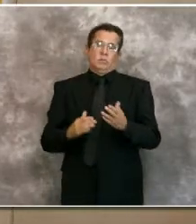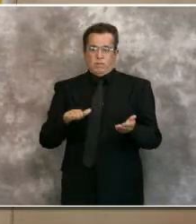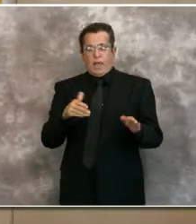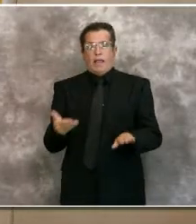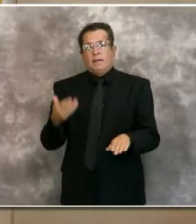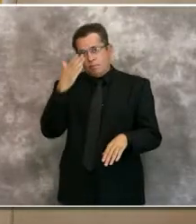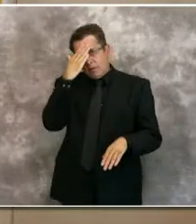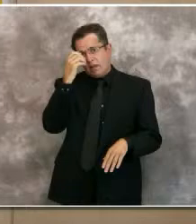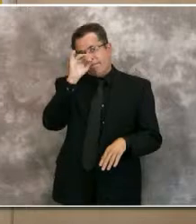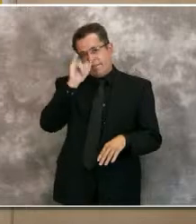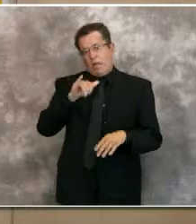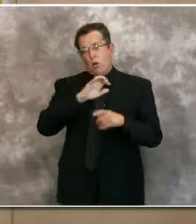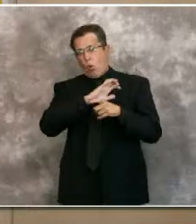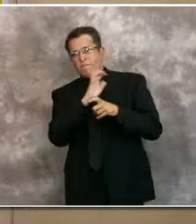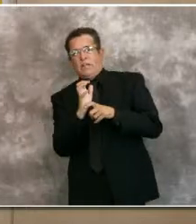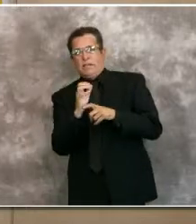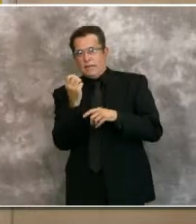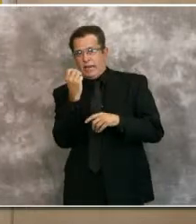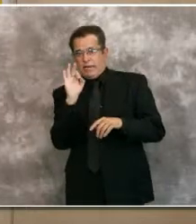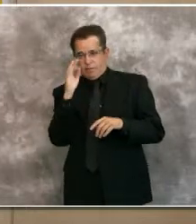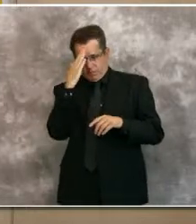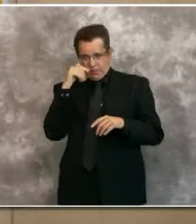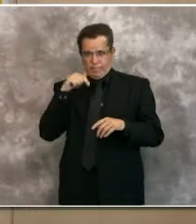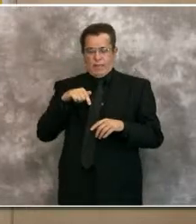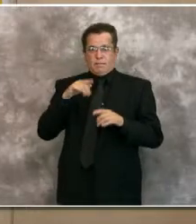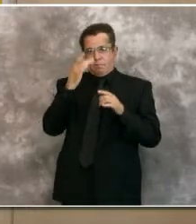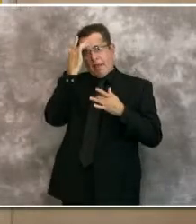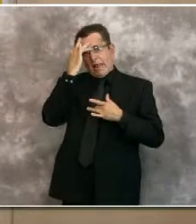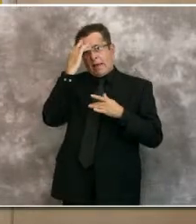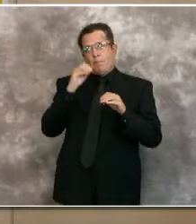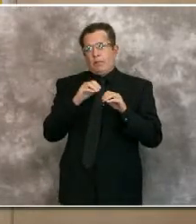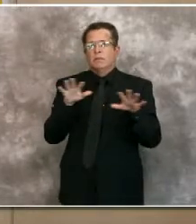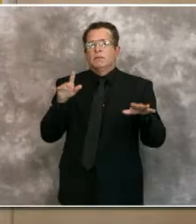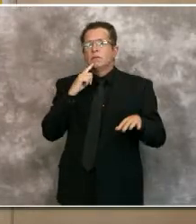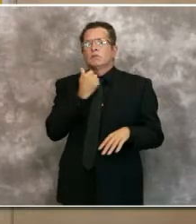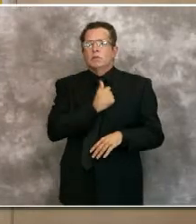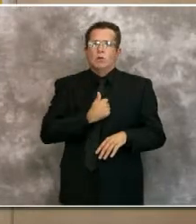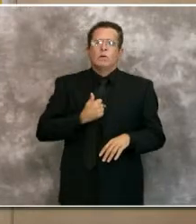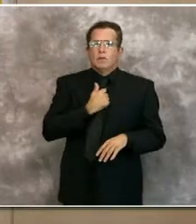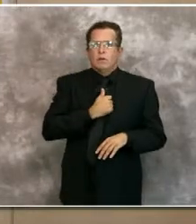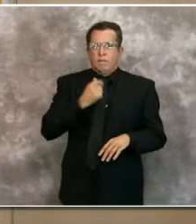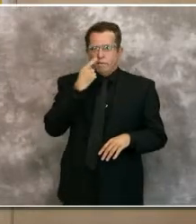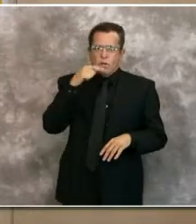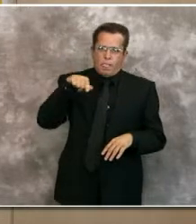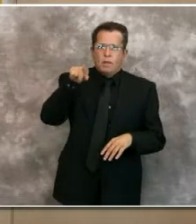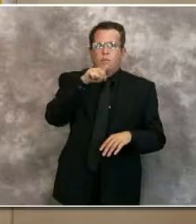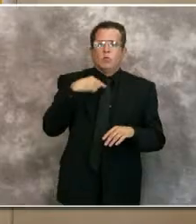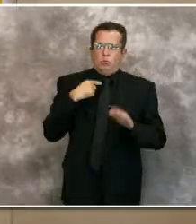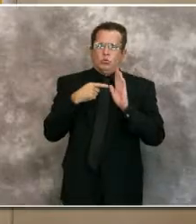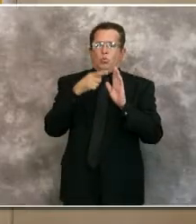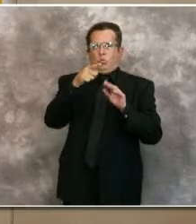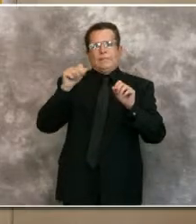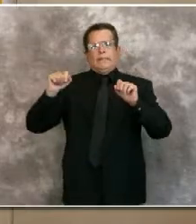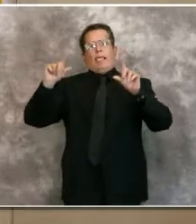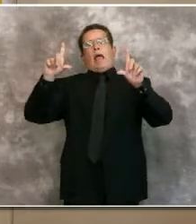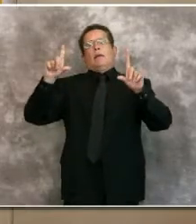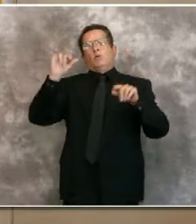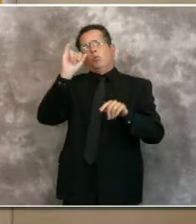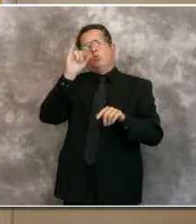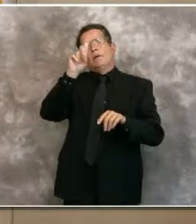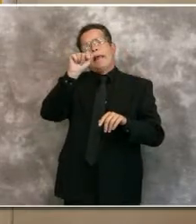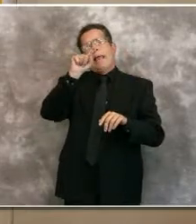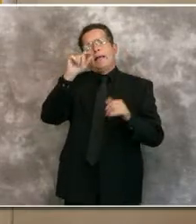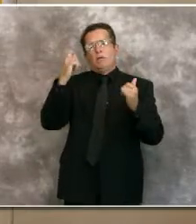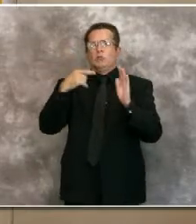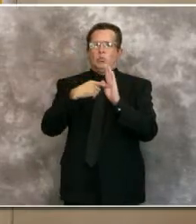lives due to COVID-19 during this pandemic. The following slides show our data in a different